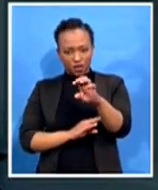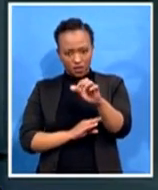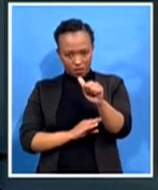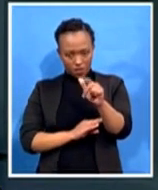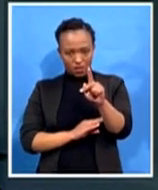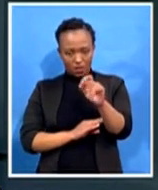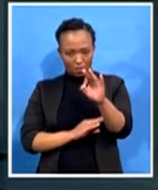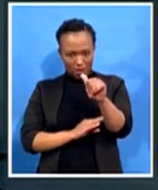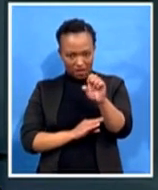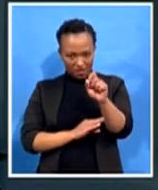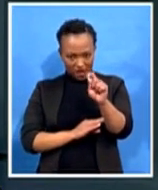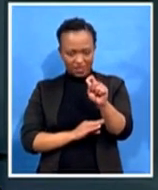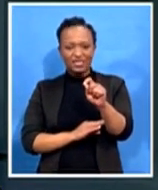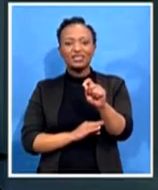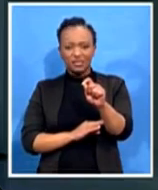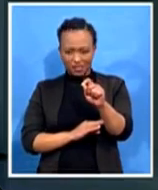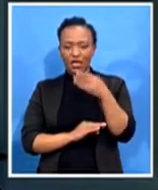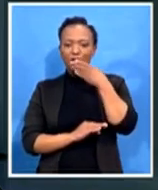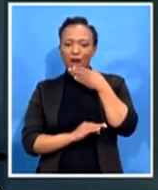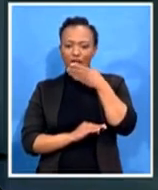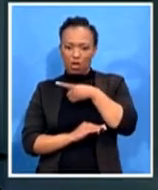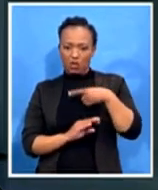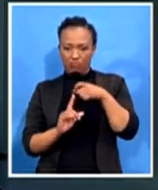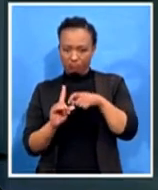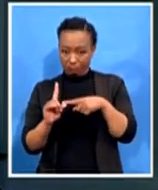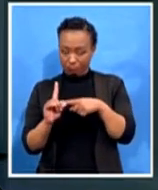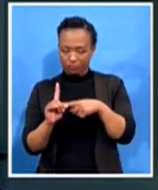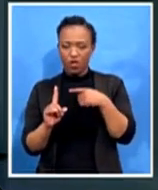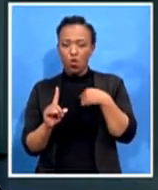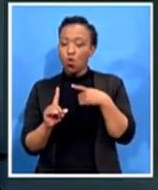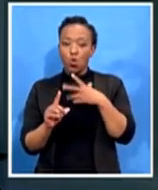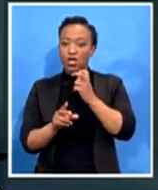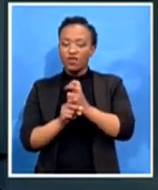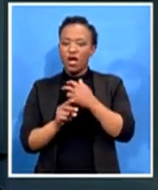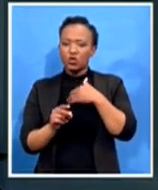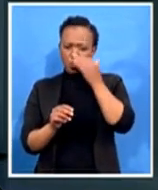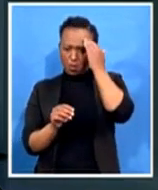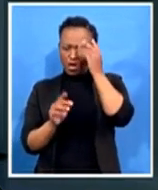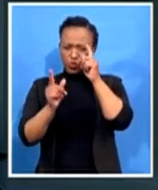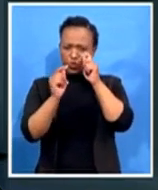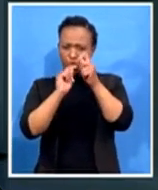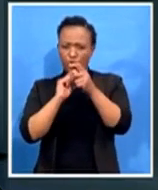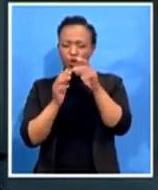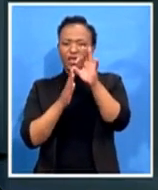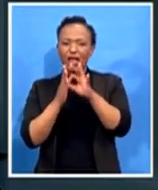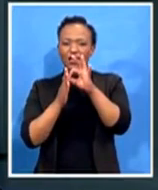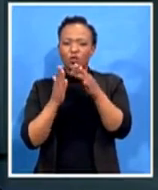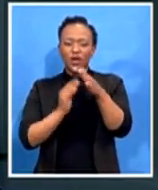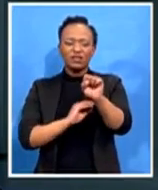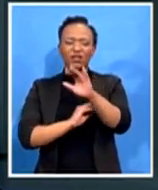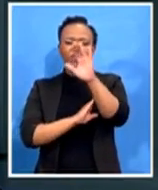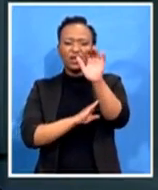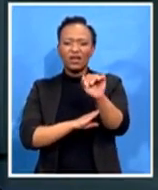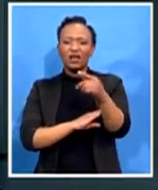agree, it's tough to capture the imagination of an ever-changing electorate here in South Africa. I want to get a sense of how would you describe the